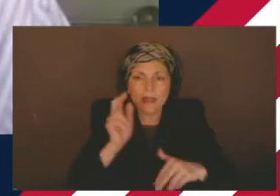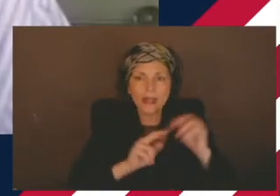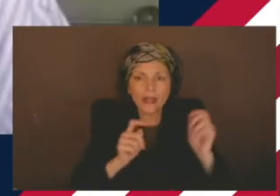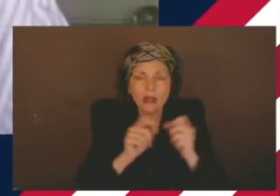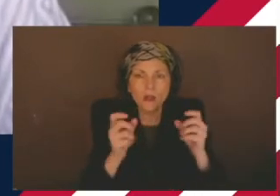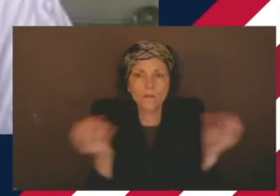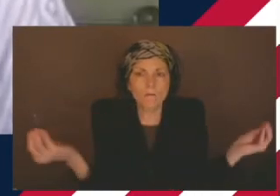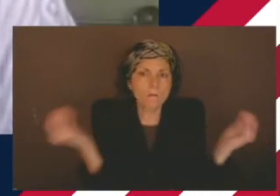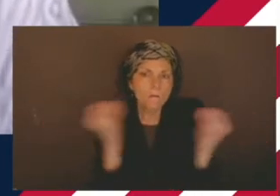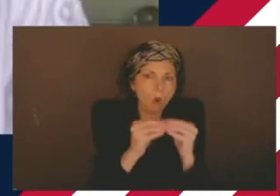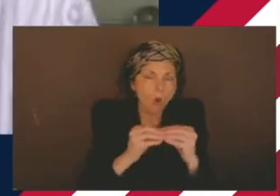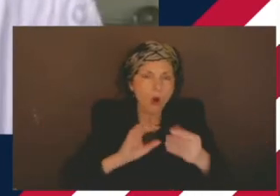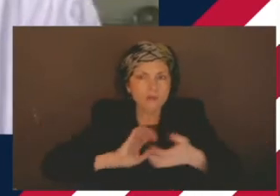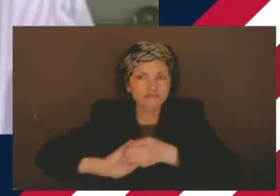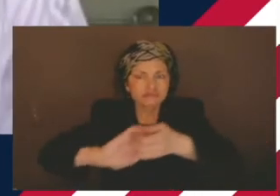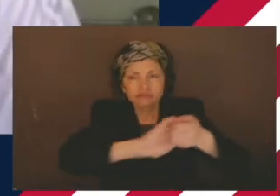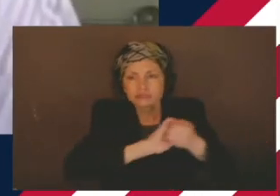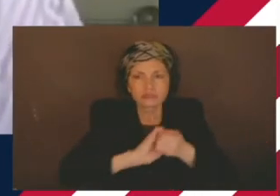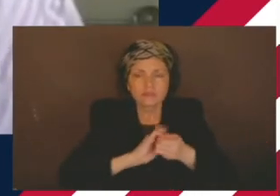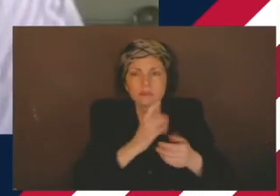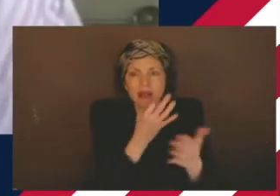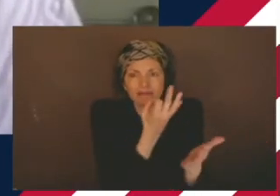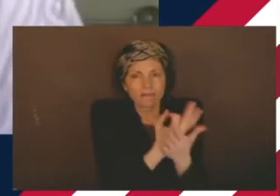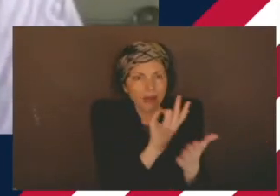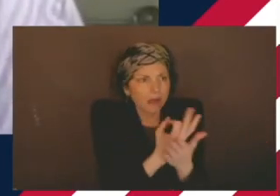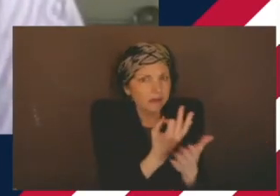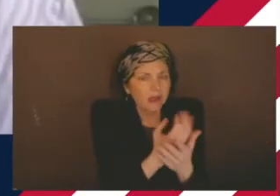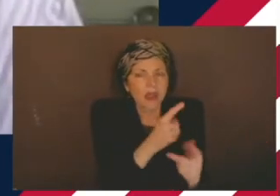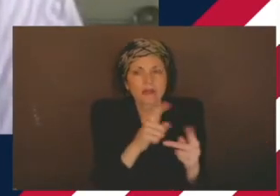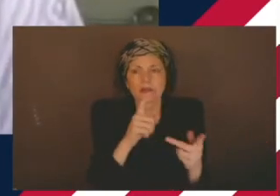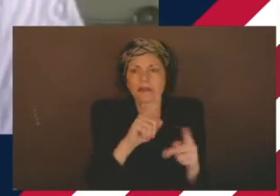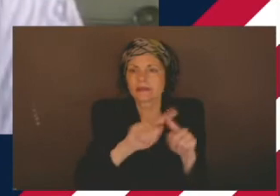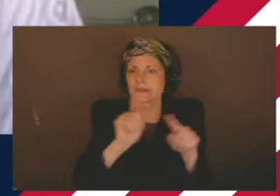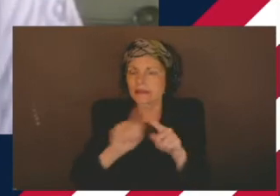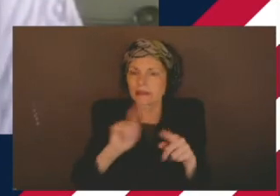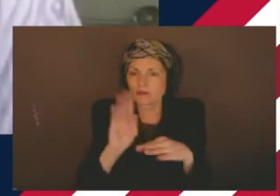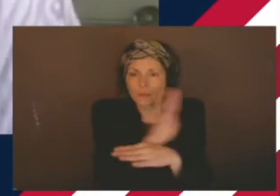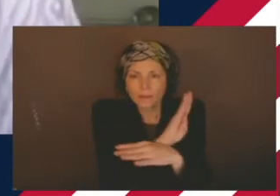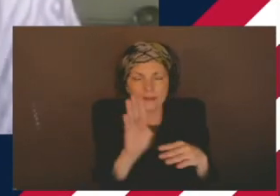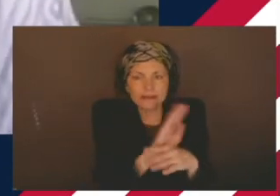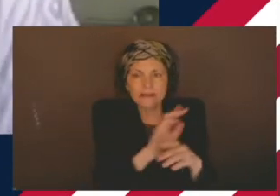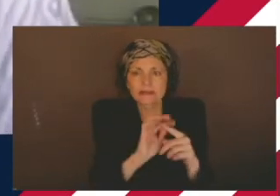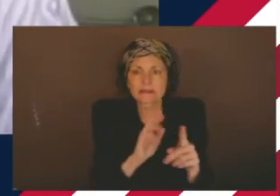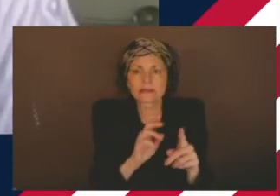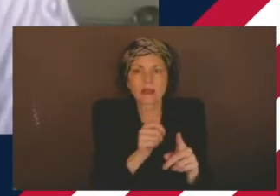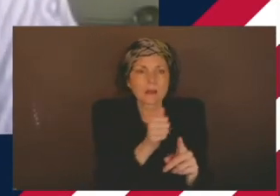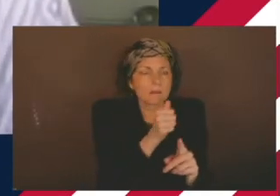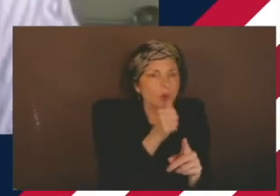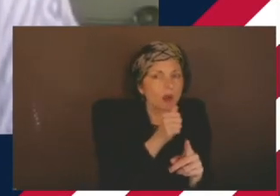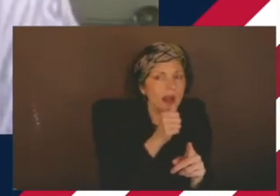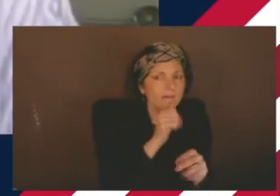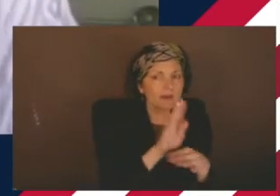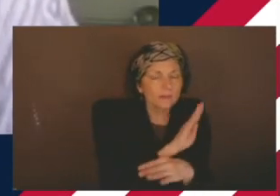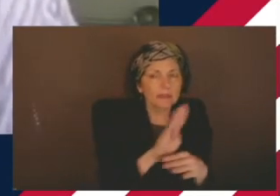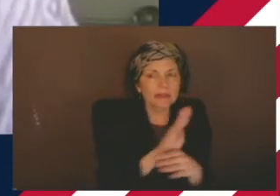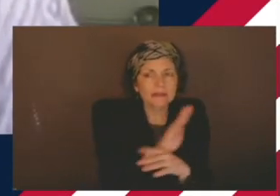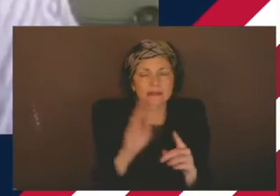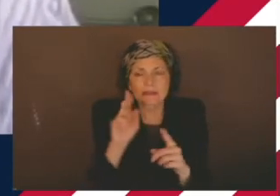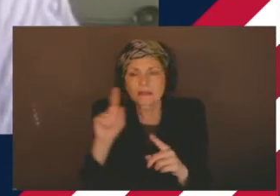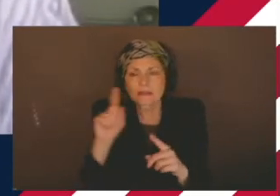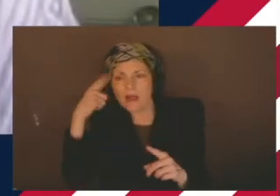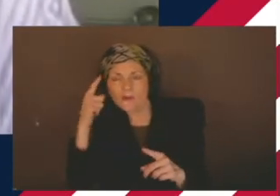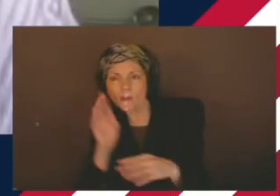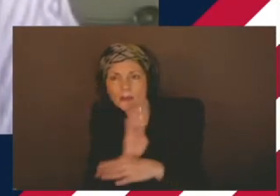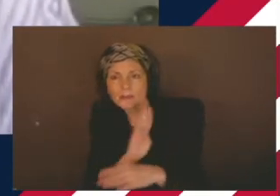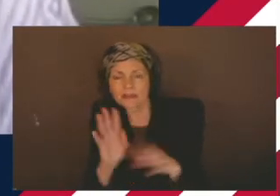NGOs and financial institutions, religious and military leaders, public and private sectors, federal, state, and city leaders, Democrats and Republicans,